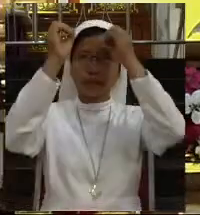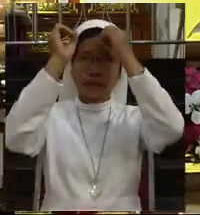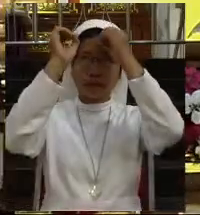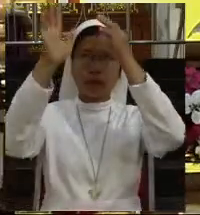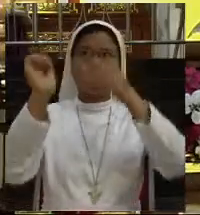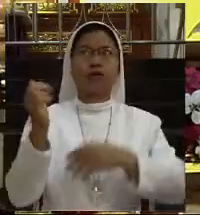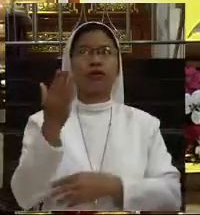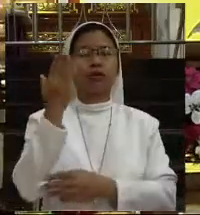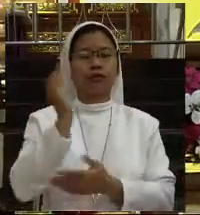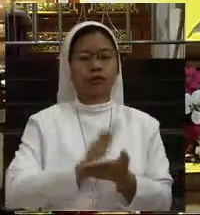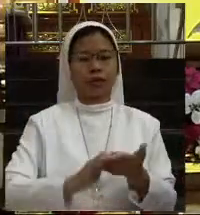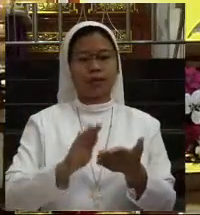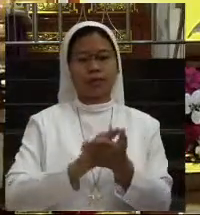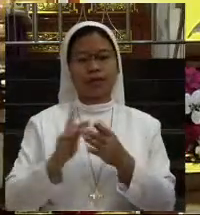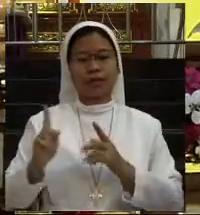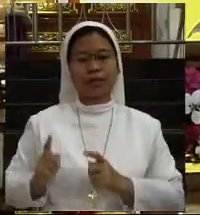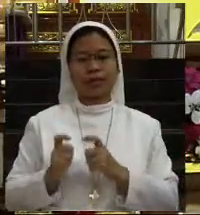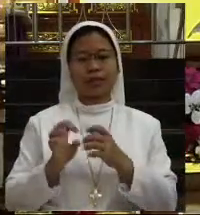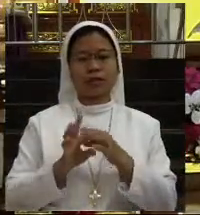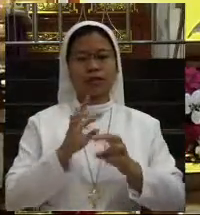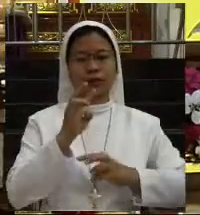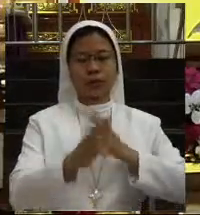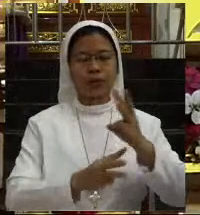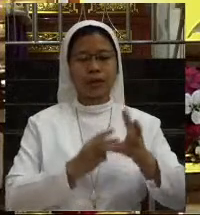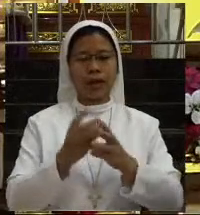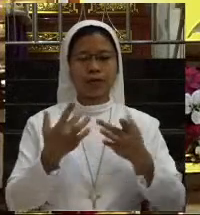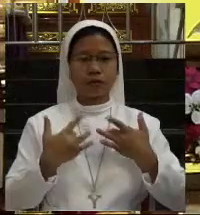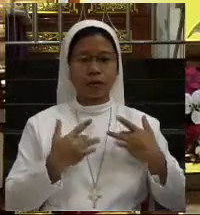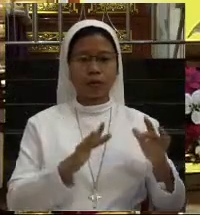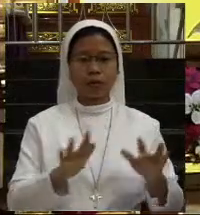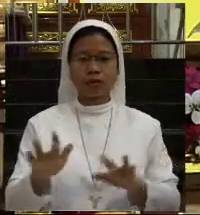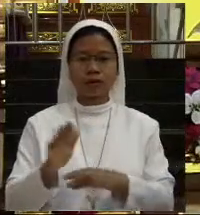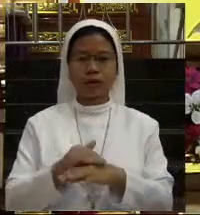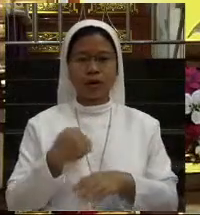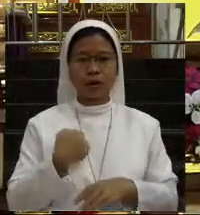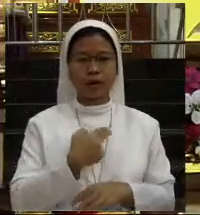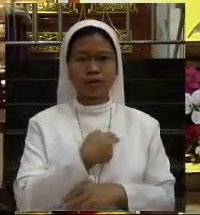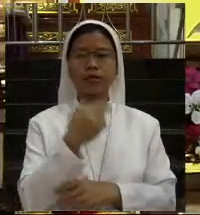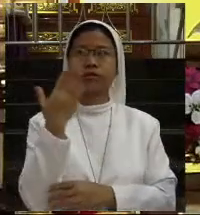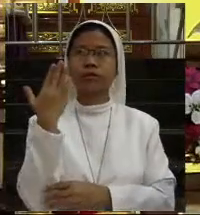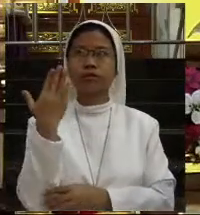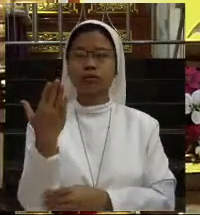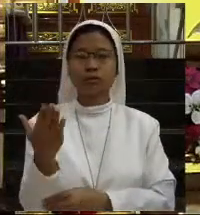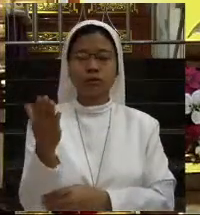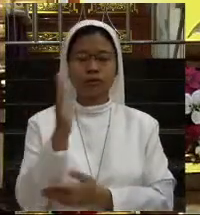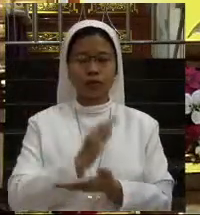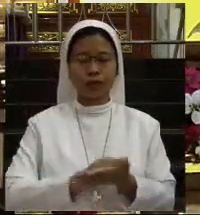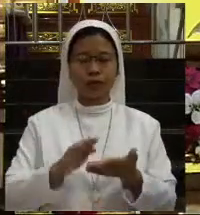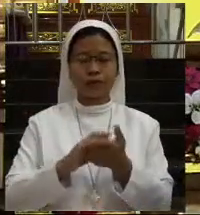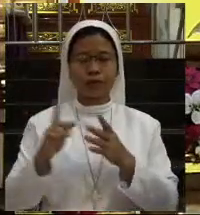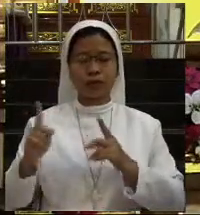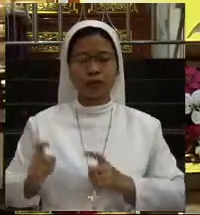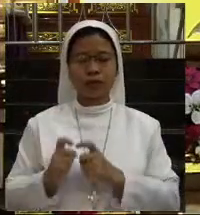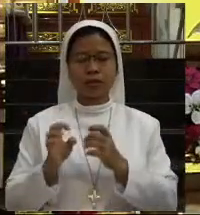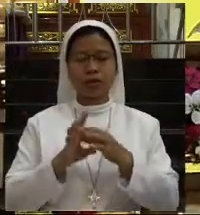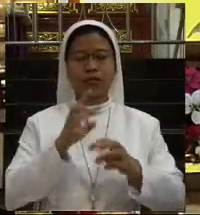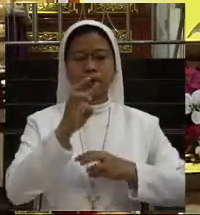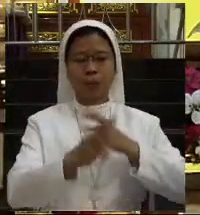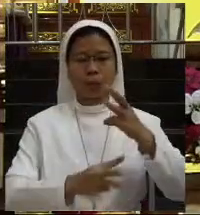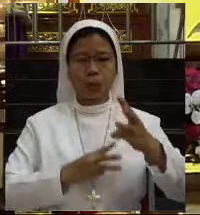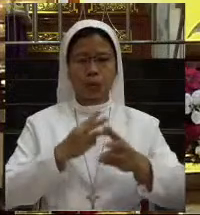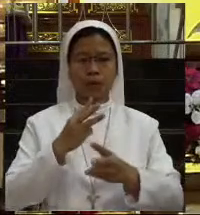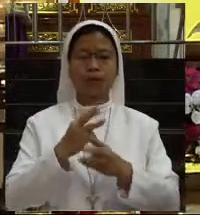Father, you take away the sins of the world, have mercy on us. You take away the sins of the